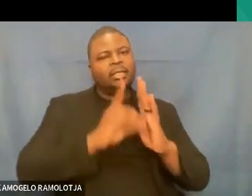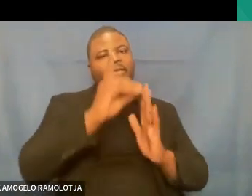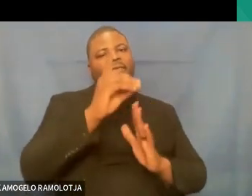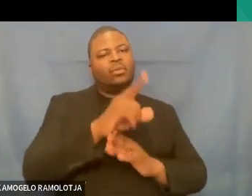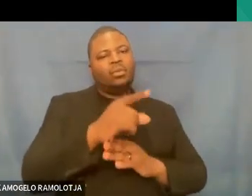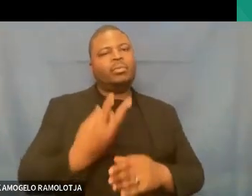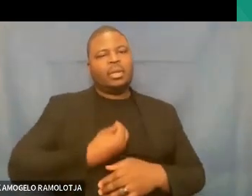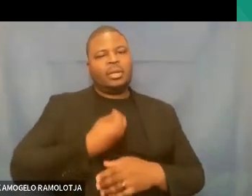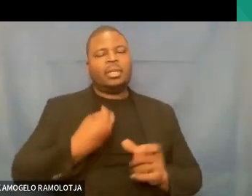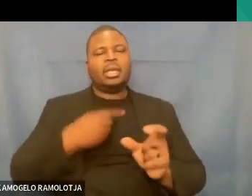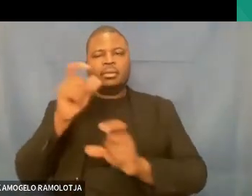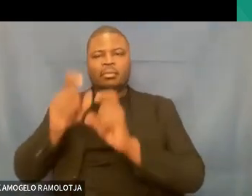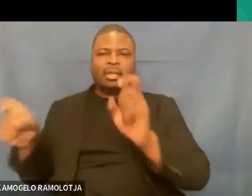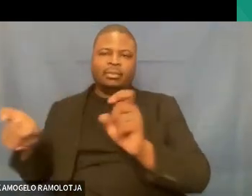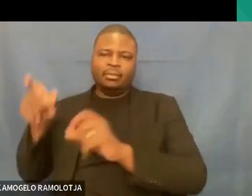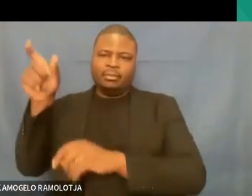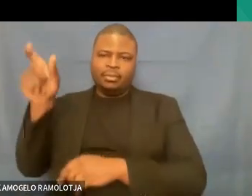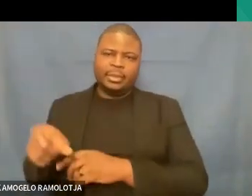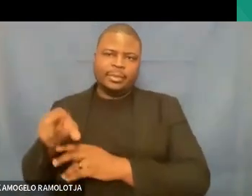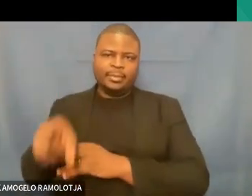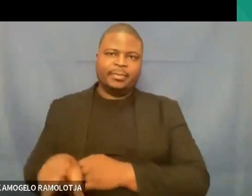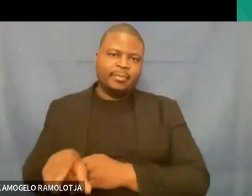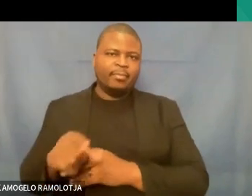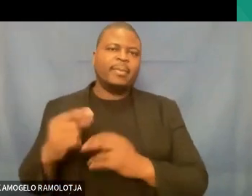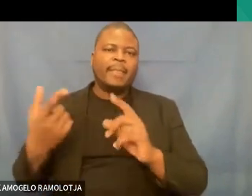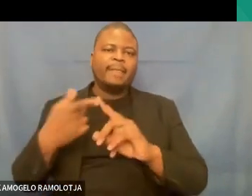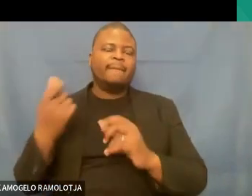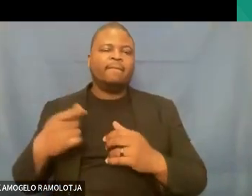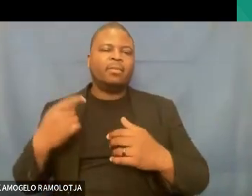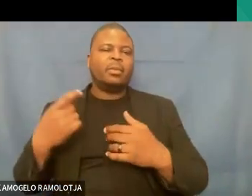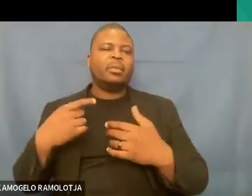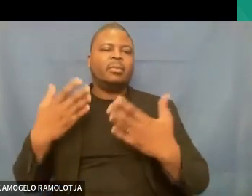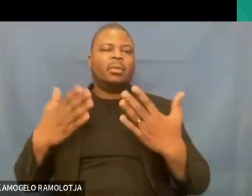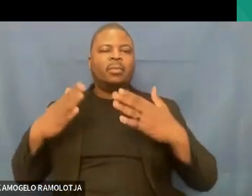not just from a health or social perspective.